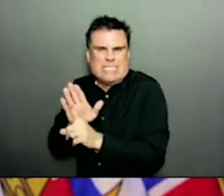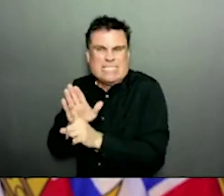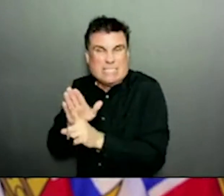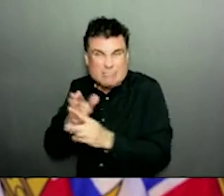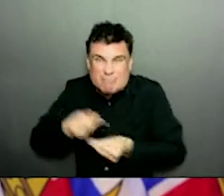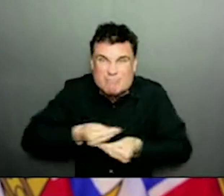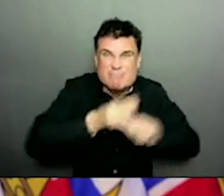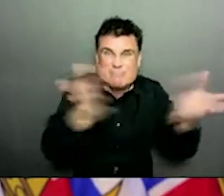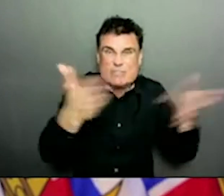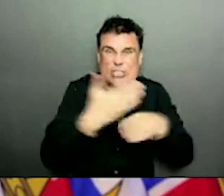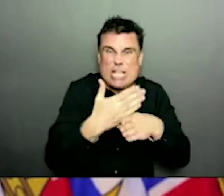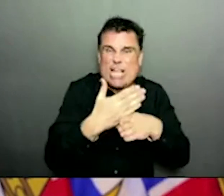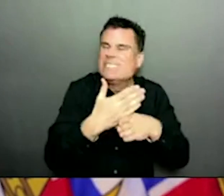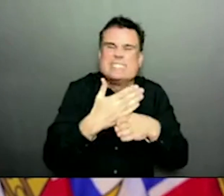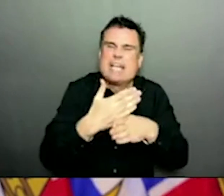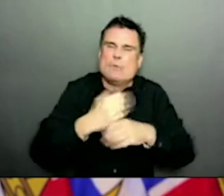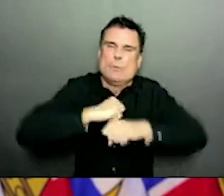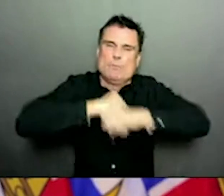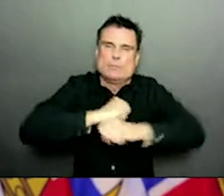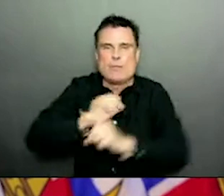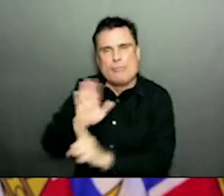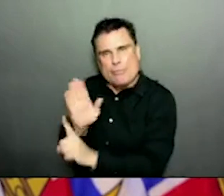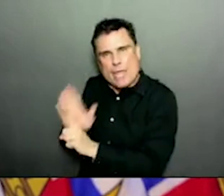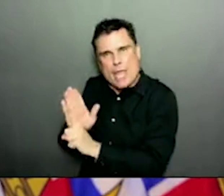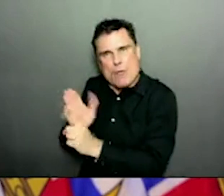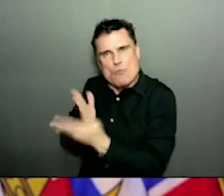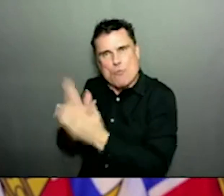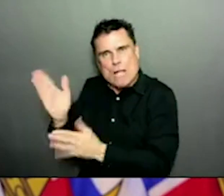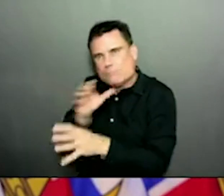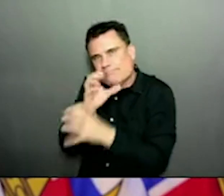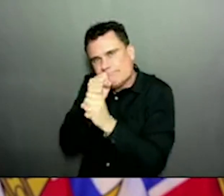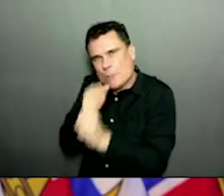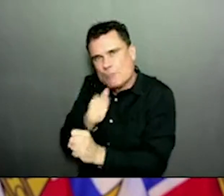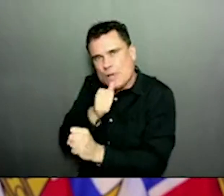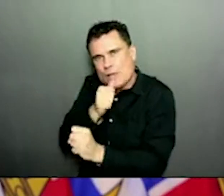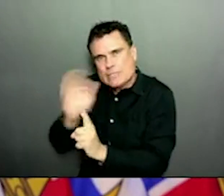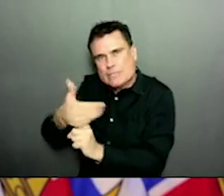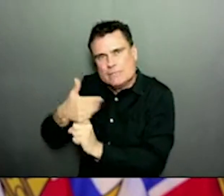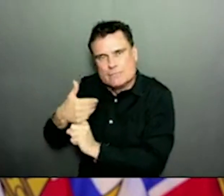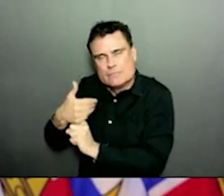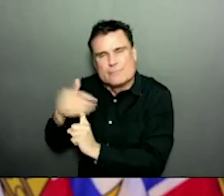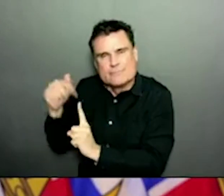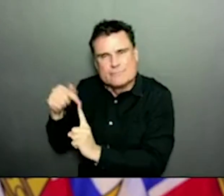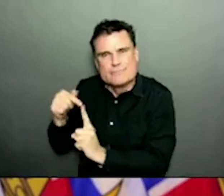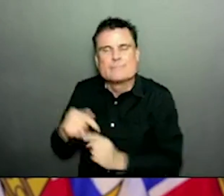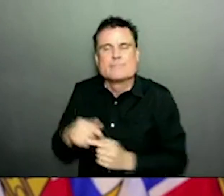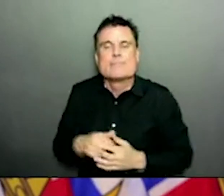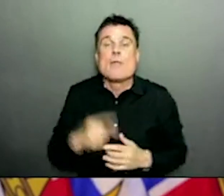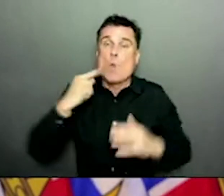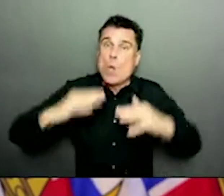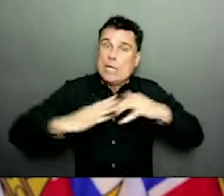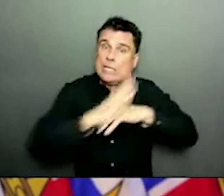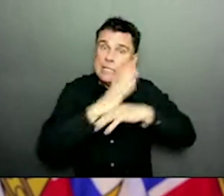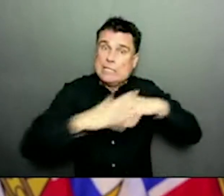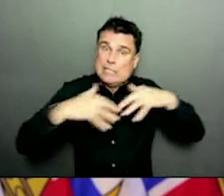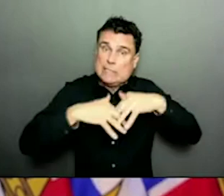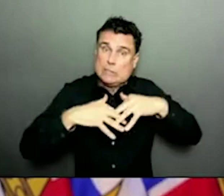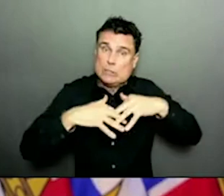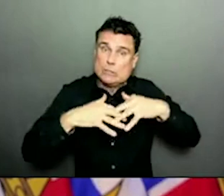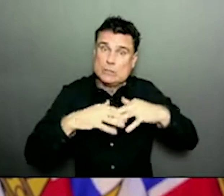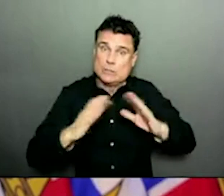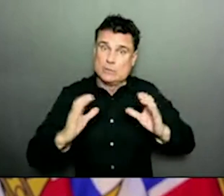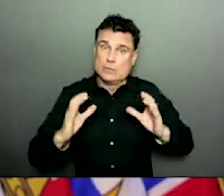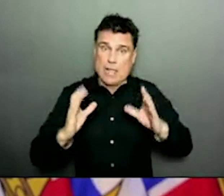very early on in this. I compelled the linking of data with the First Nations client file, and that information is provided on a